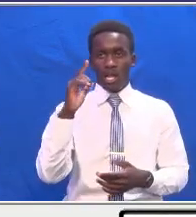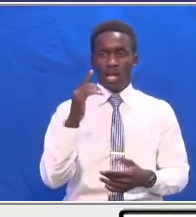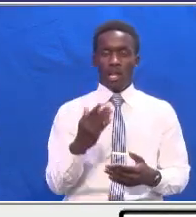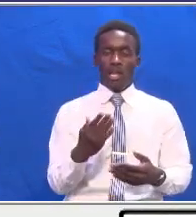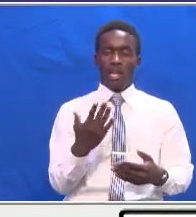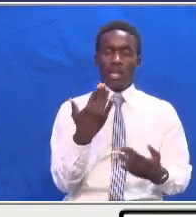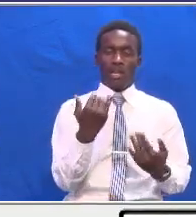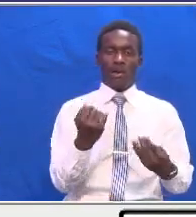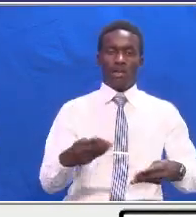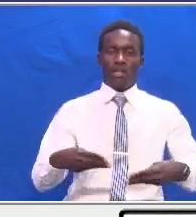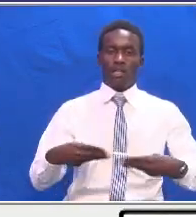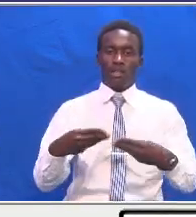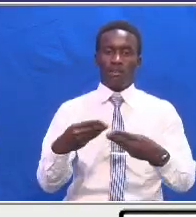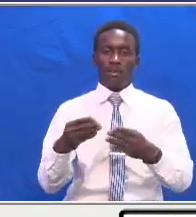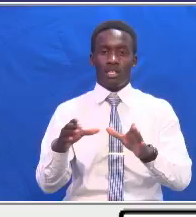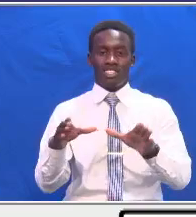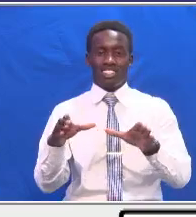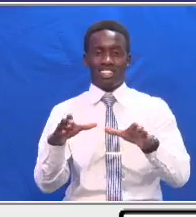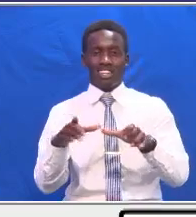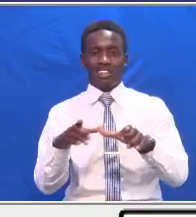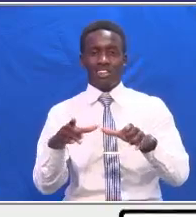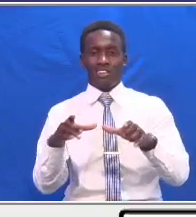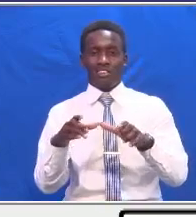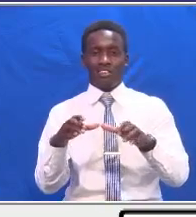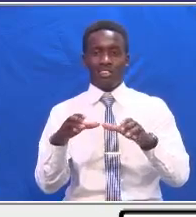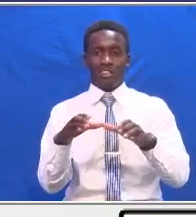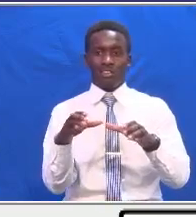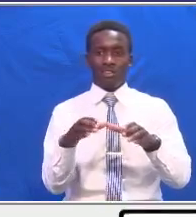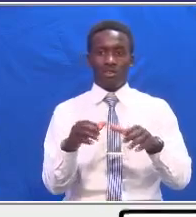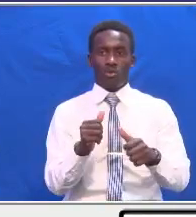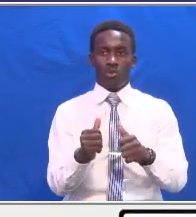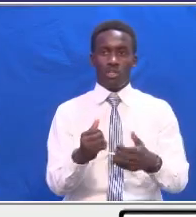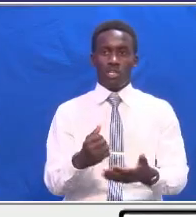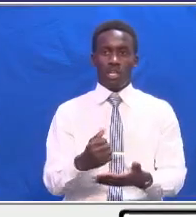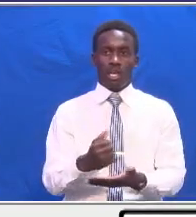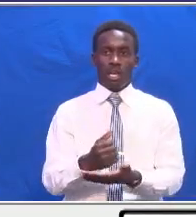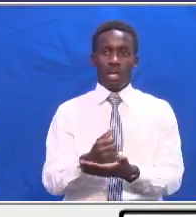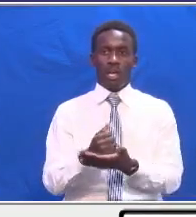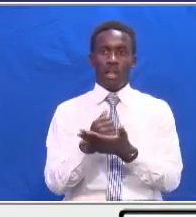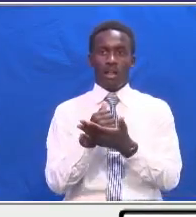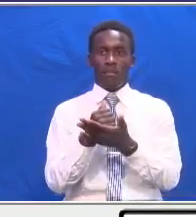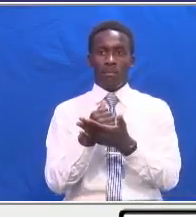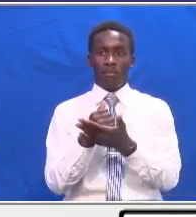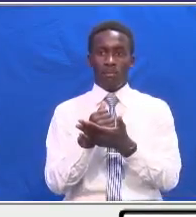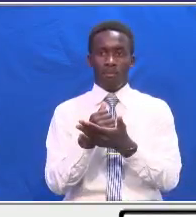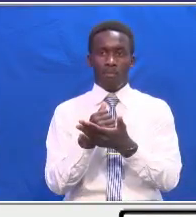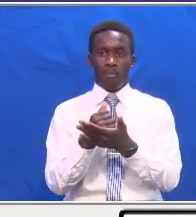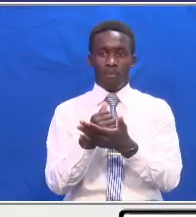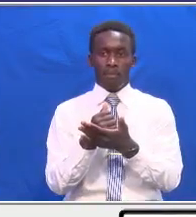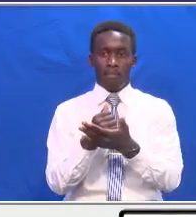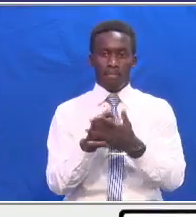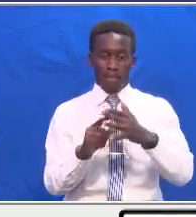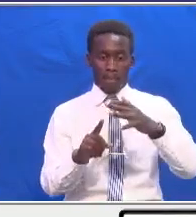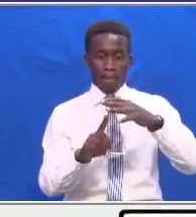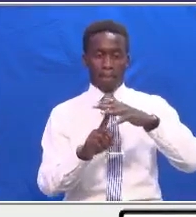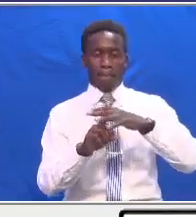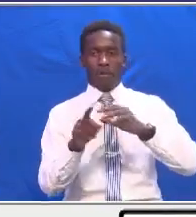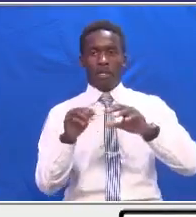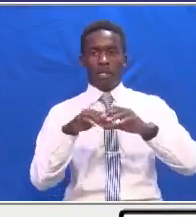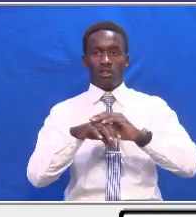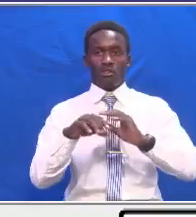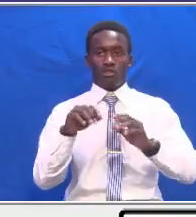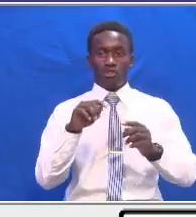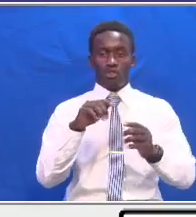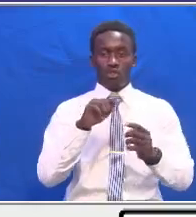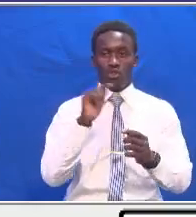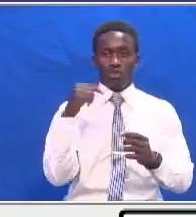certificate that makes one to stand and to stand out amongst those who are trained. And